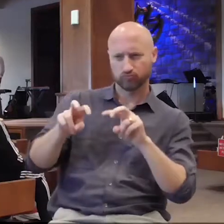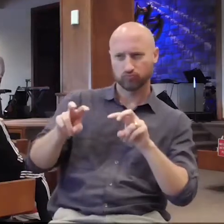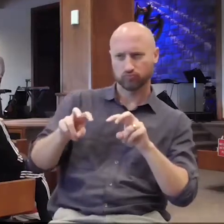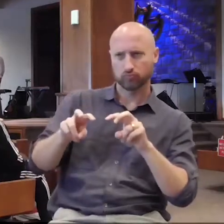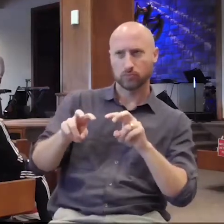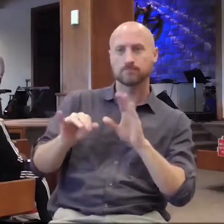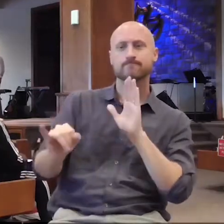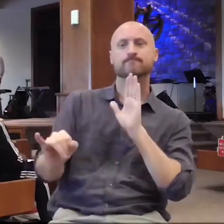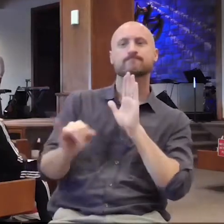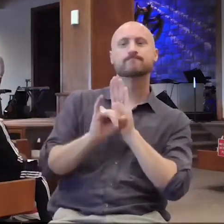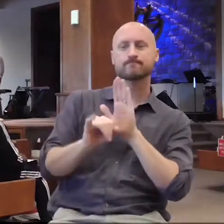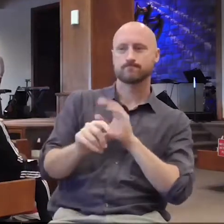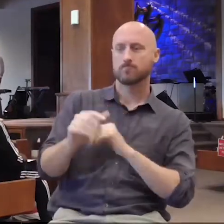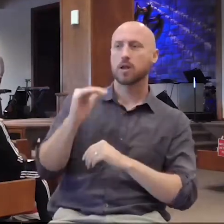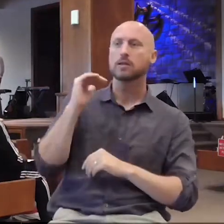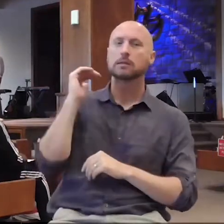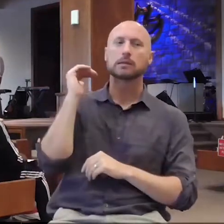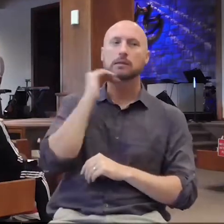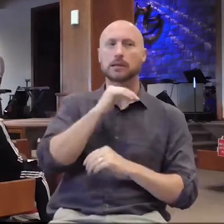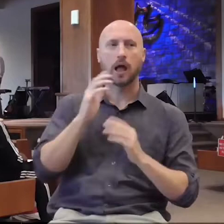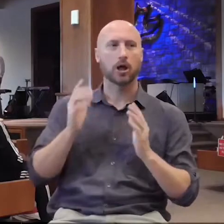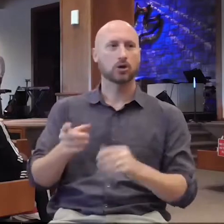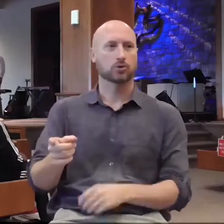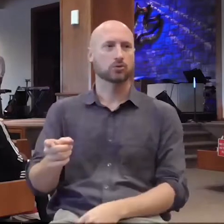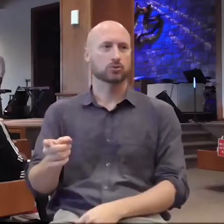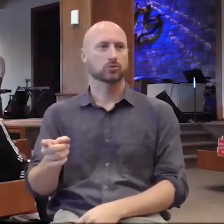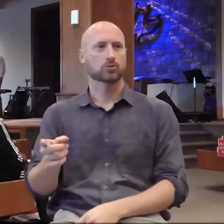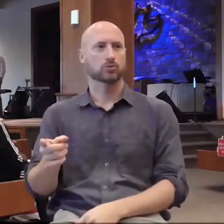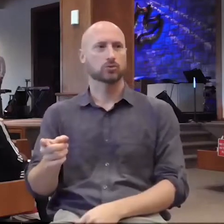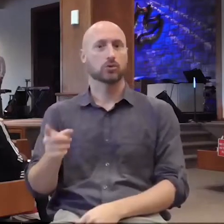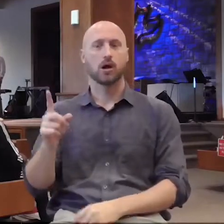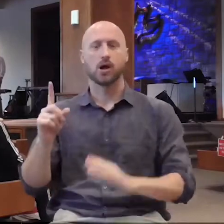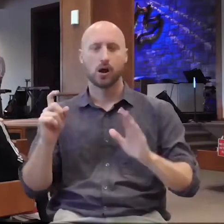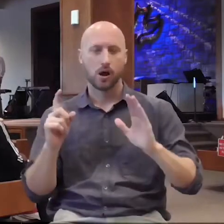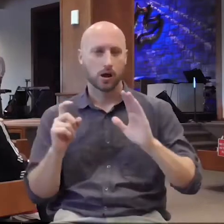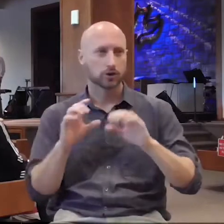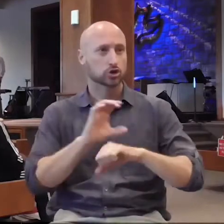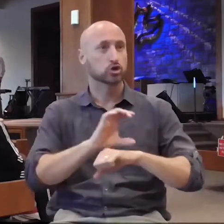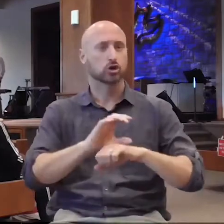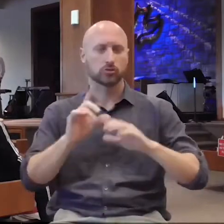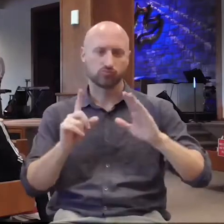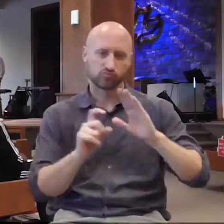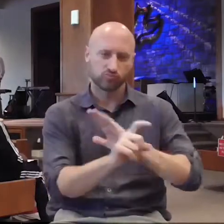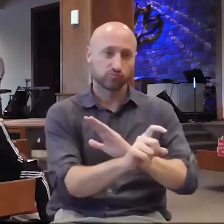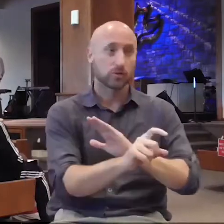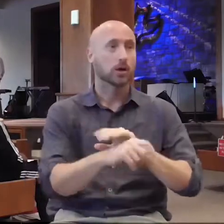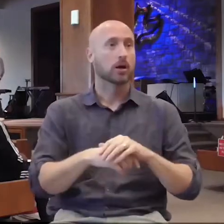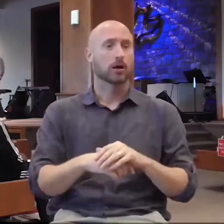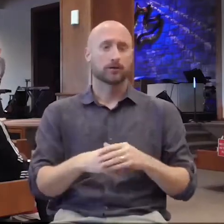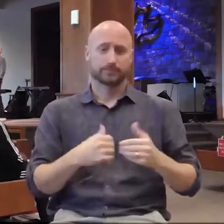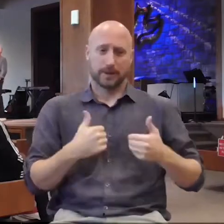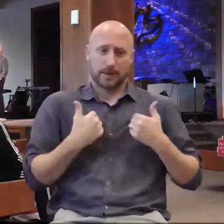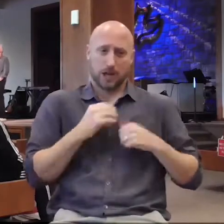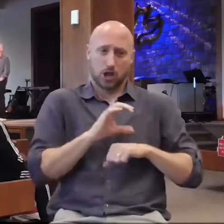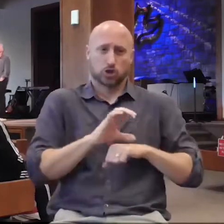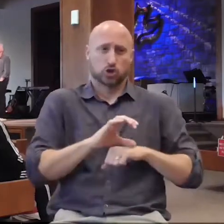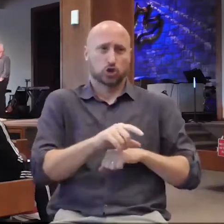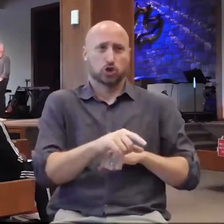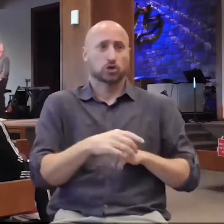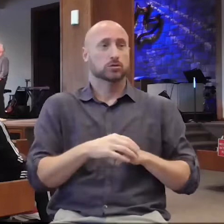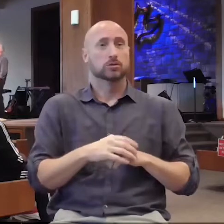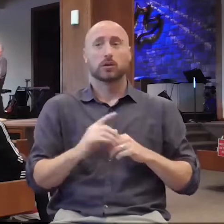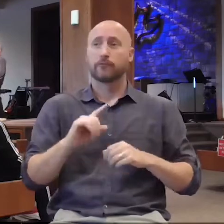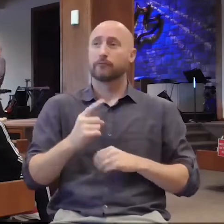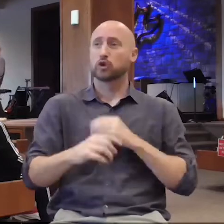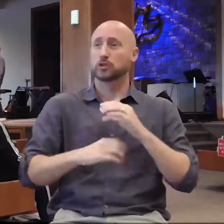they're liars. They're liars, because they would come into the church was still fairly young, end of the first century,